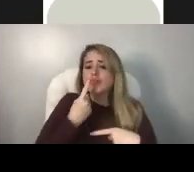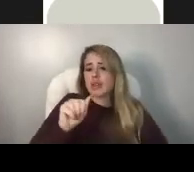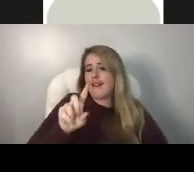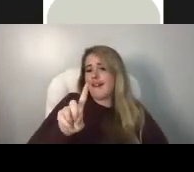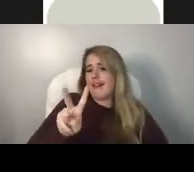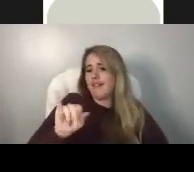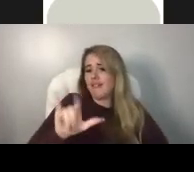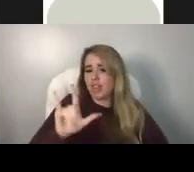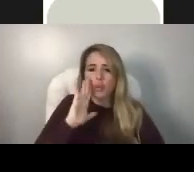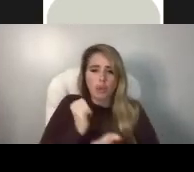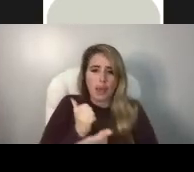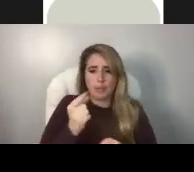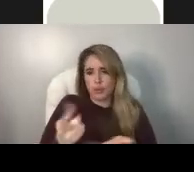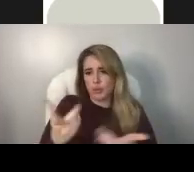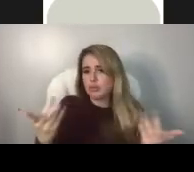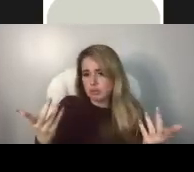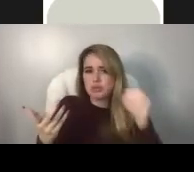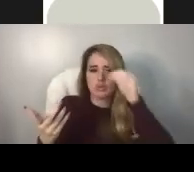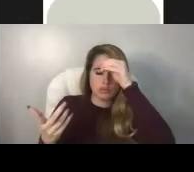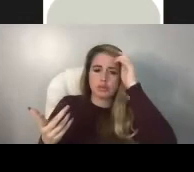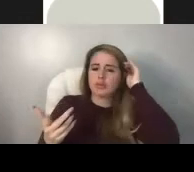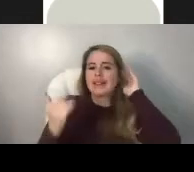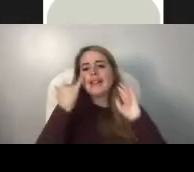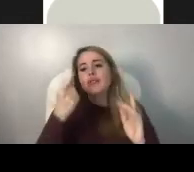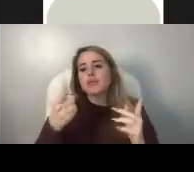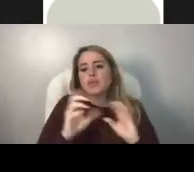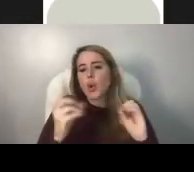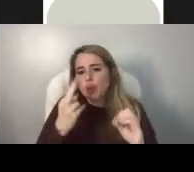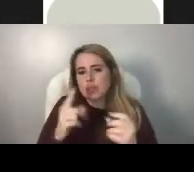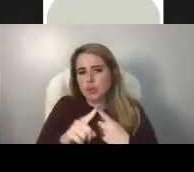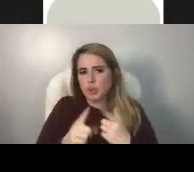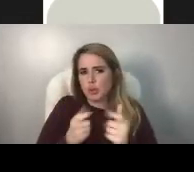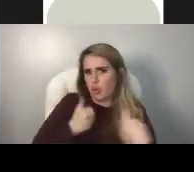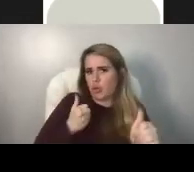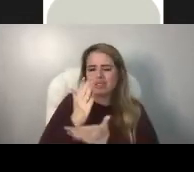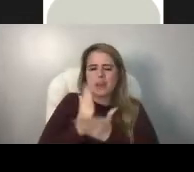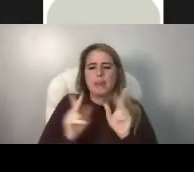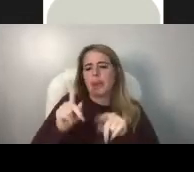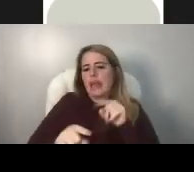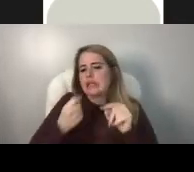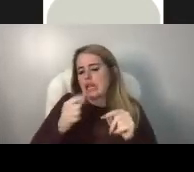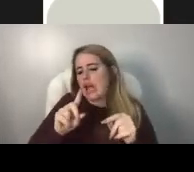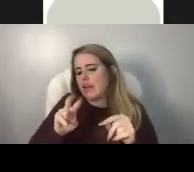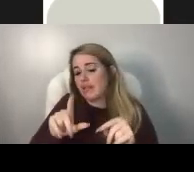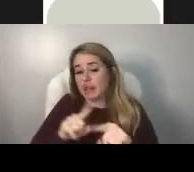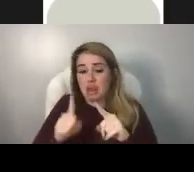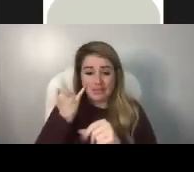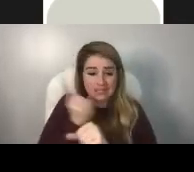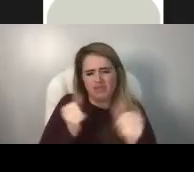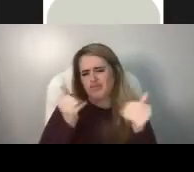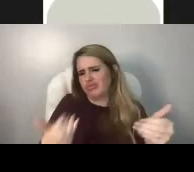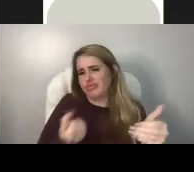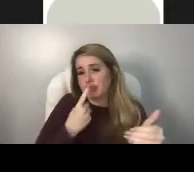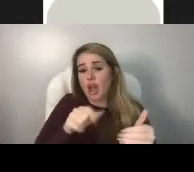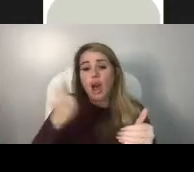that, assuming you don't have a reason why you can't take it. There are other medications that are used for arthritis,